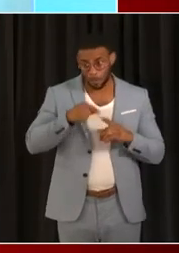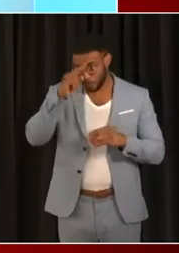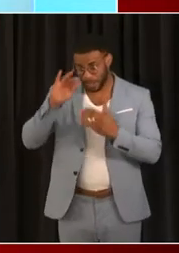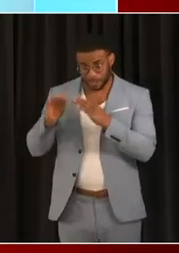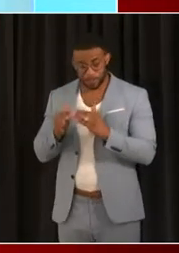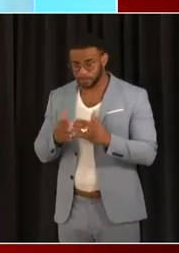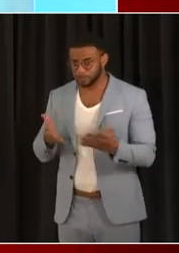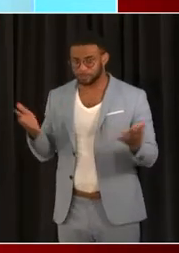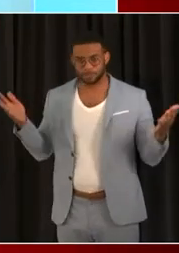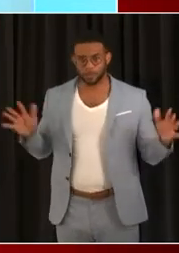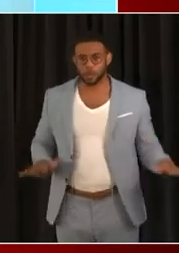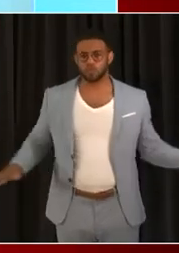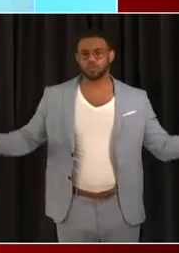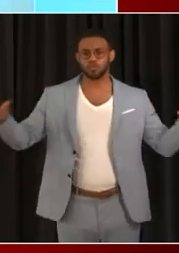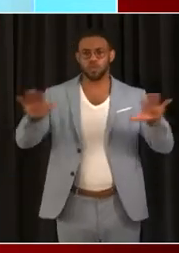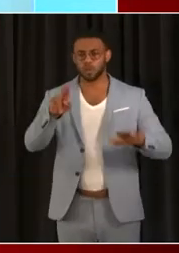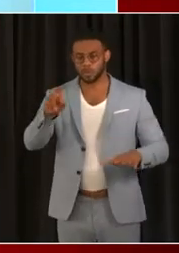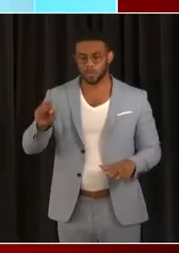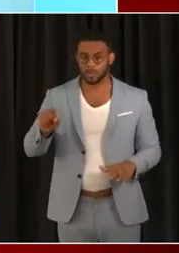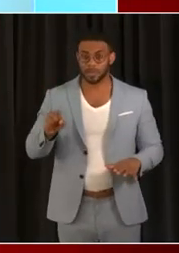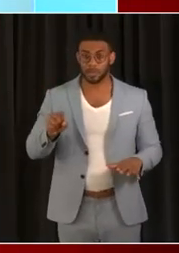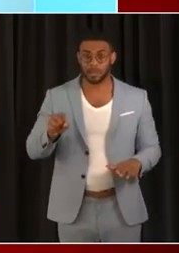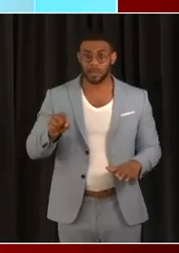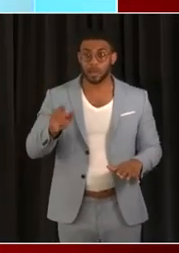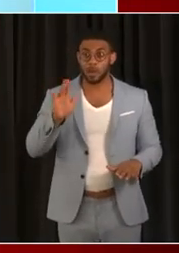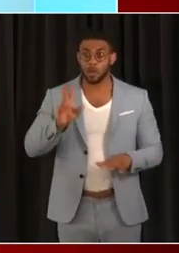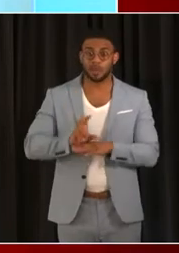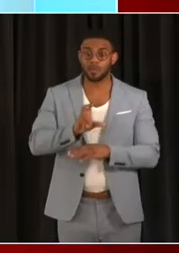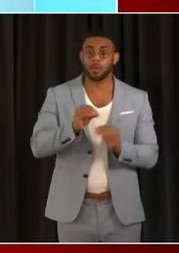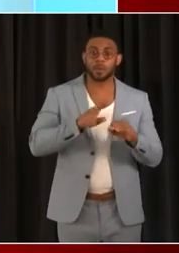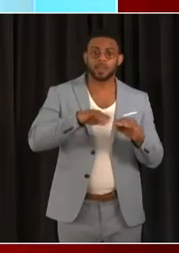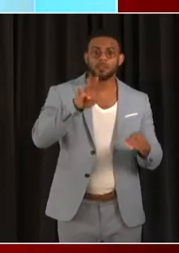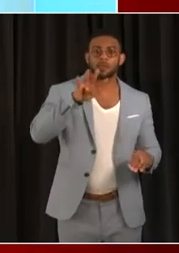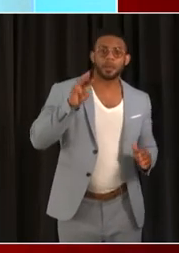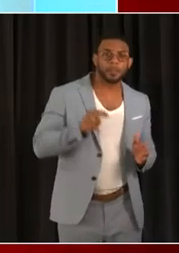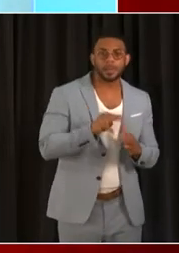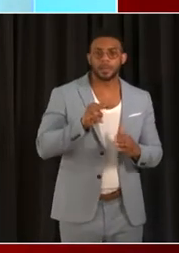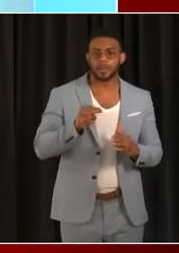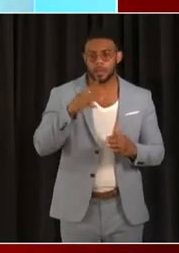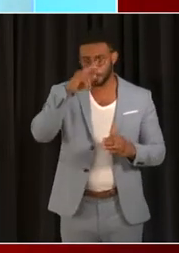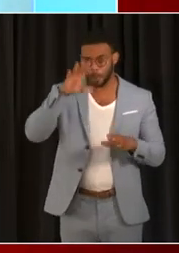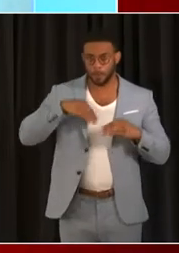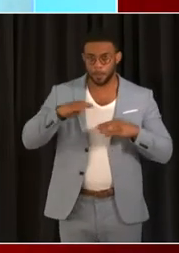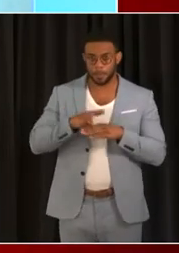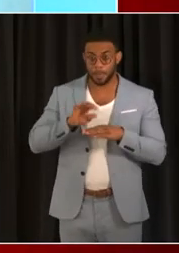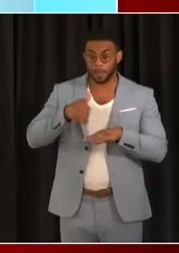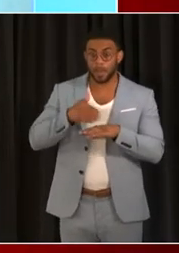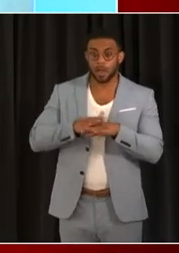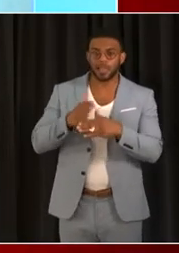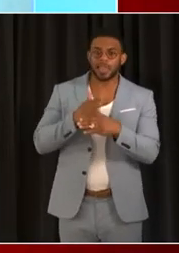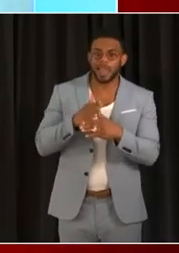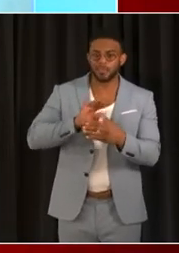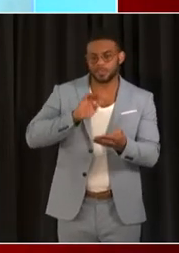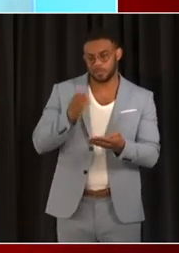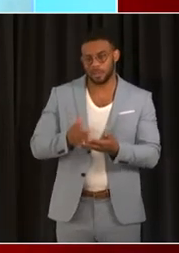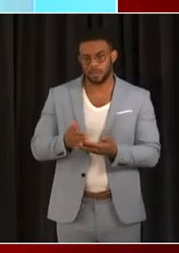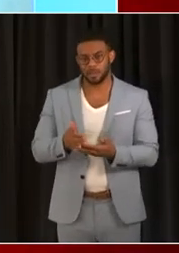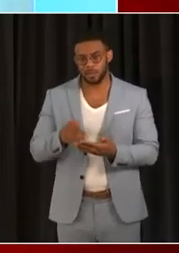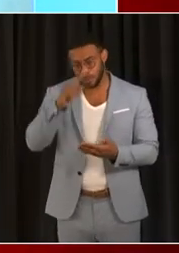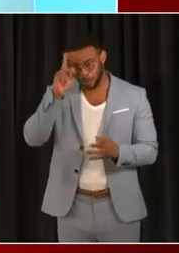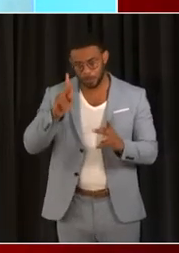from black neighborhoods across the country would have financed more than 4 million black-owned businesses based on the average